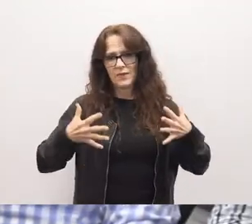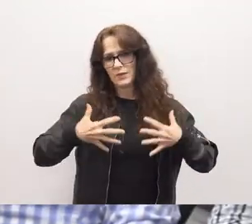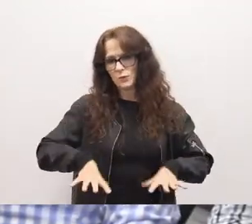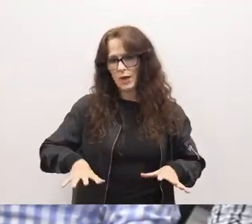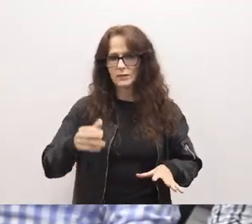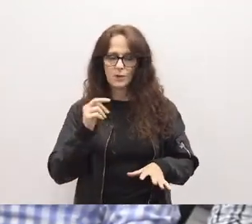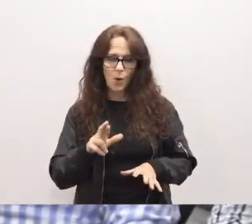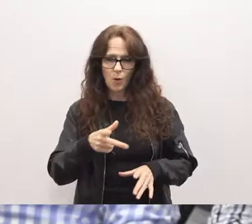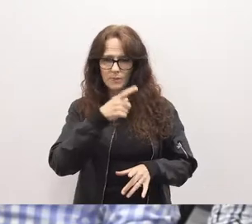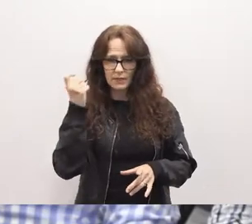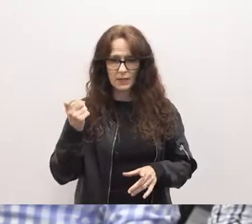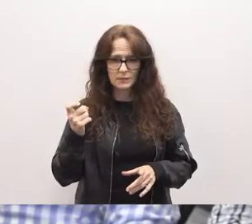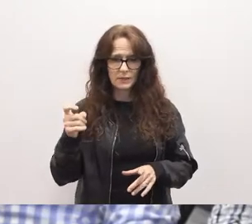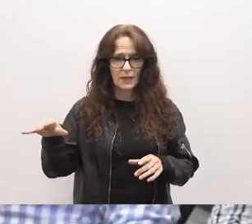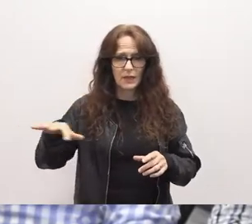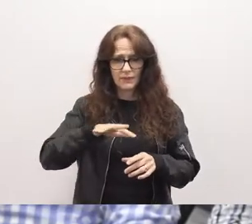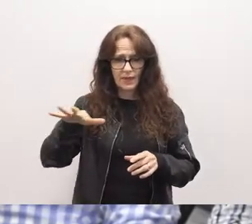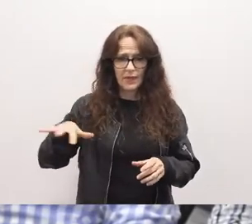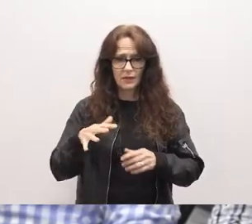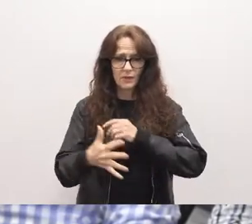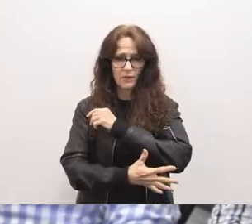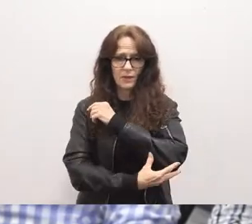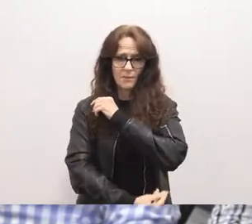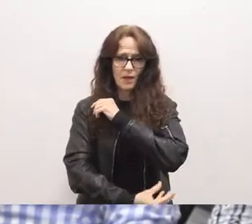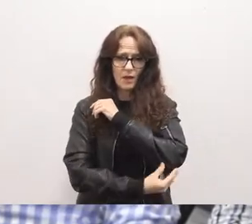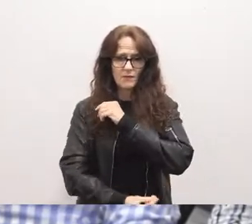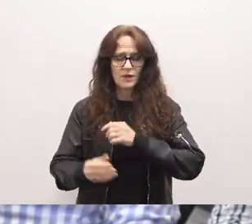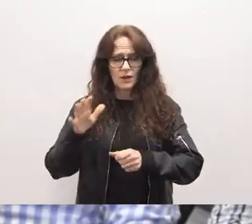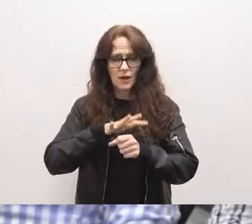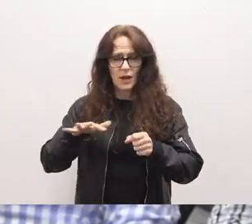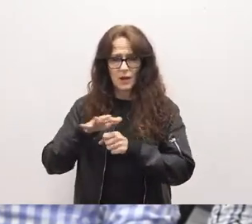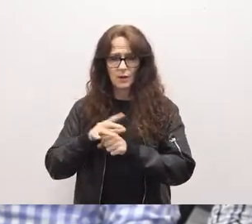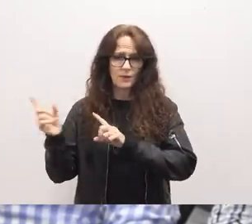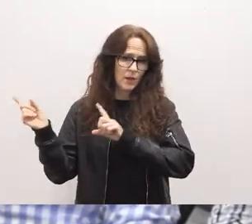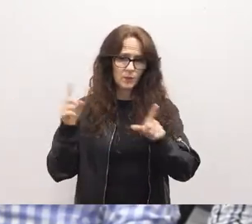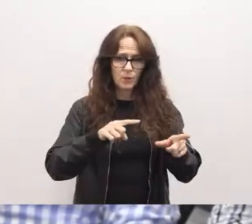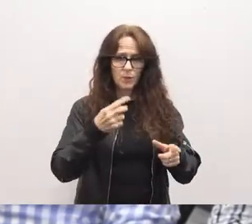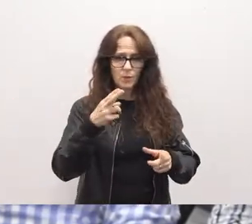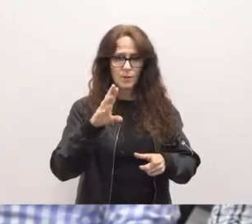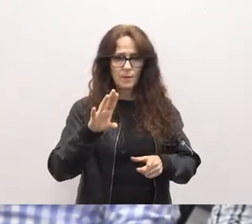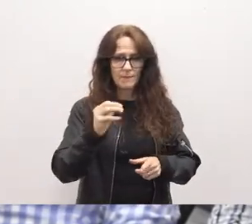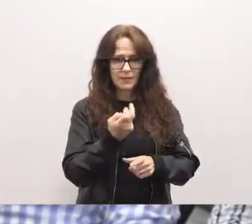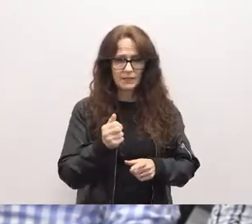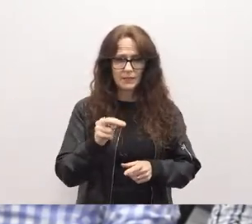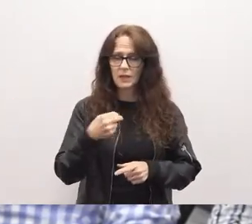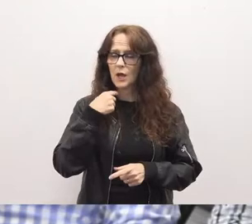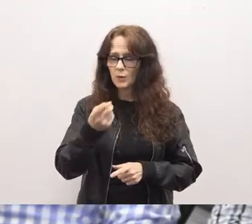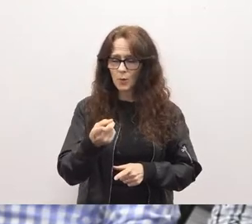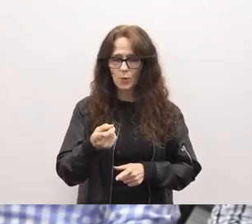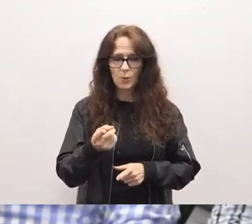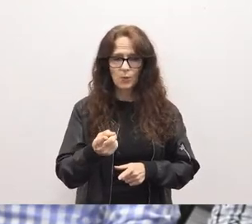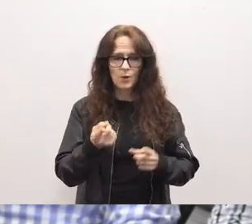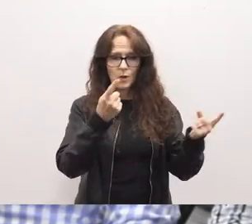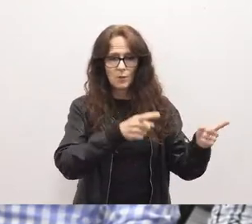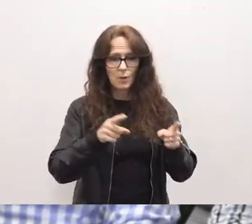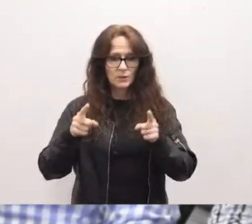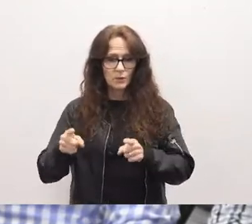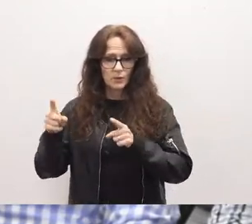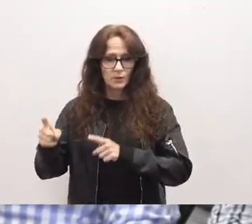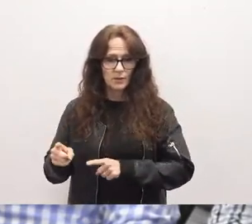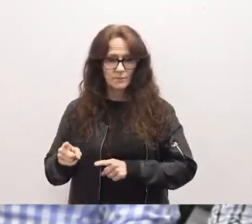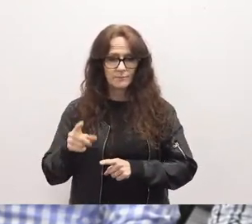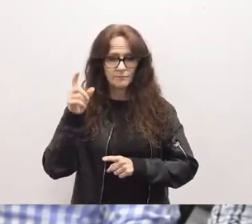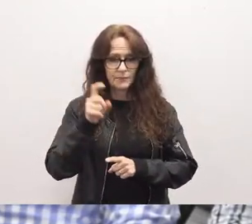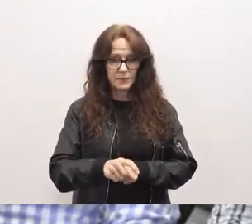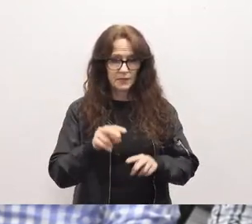or because we come from the poverty areas that go out to Milliken High School. I talked to Vega and I told him what was going on, that they